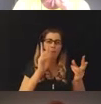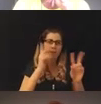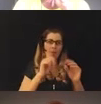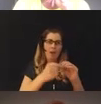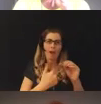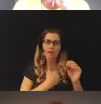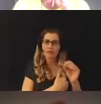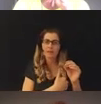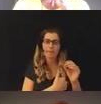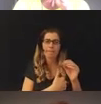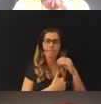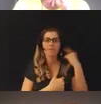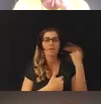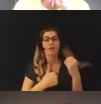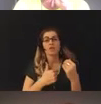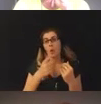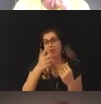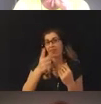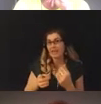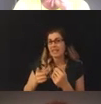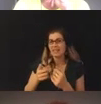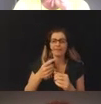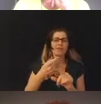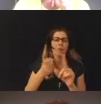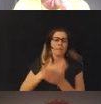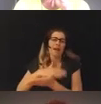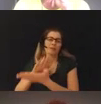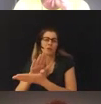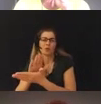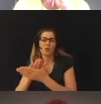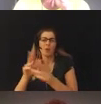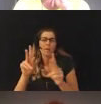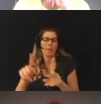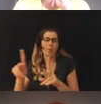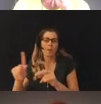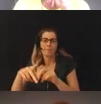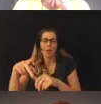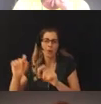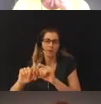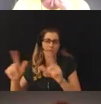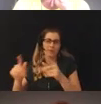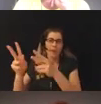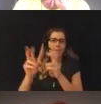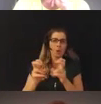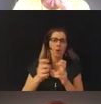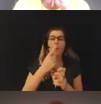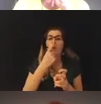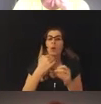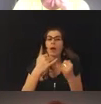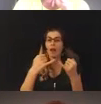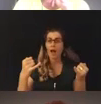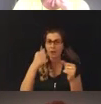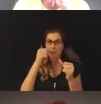So I took these slides right out of a PowerPoint from my school. So we're looking at redlining, which was an unethical practice that was in